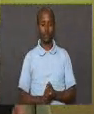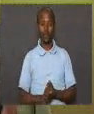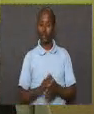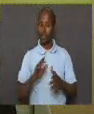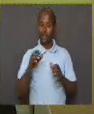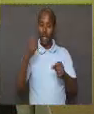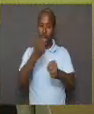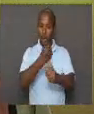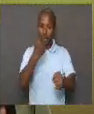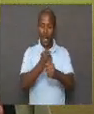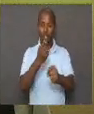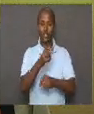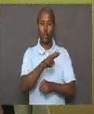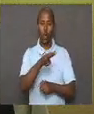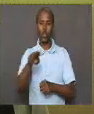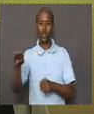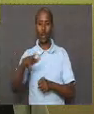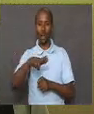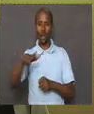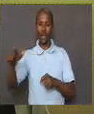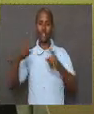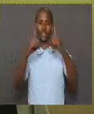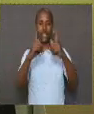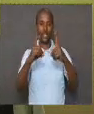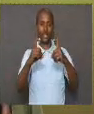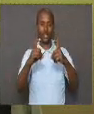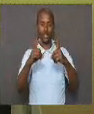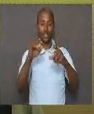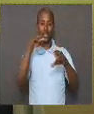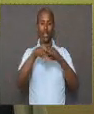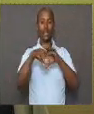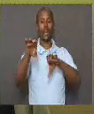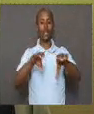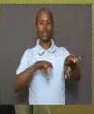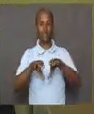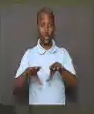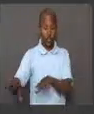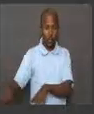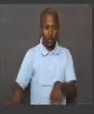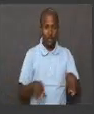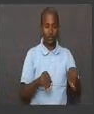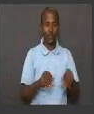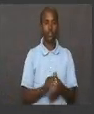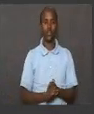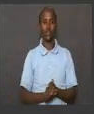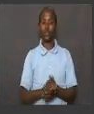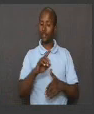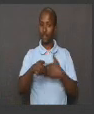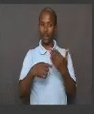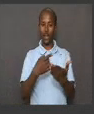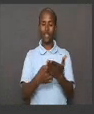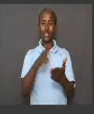Let us apply the horizontal line test in an activity, students. Here